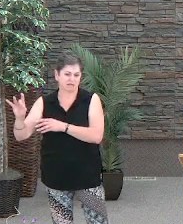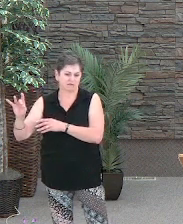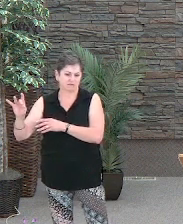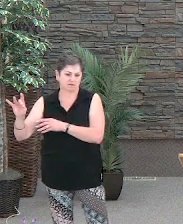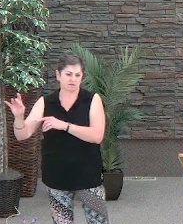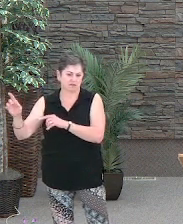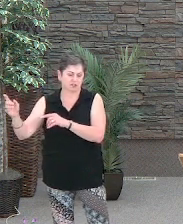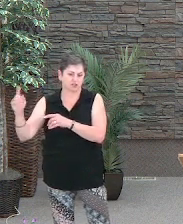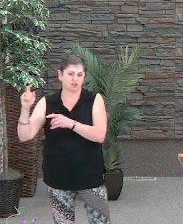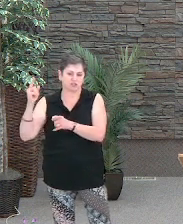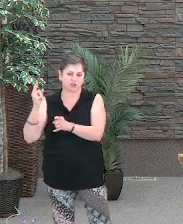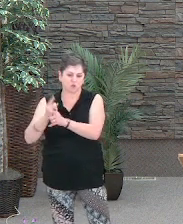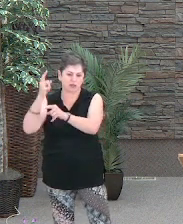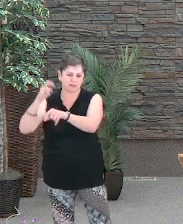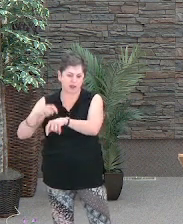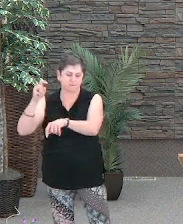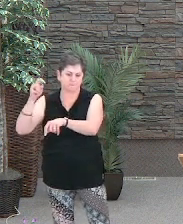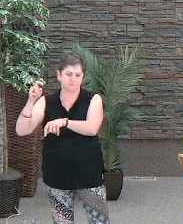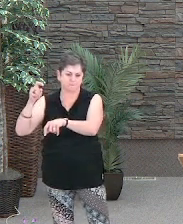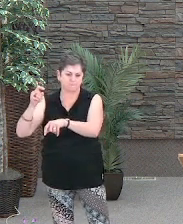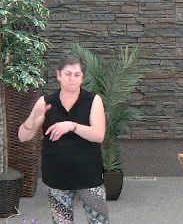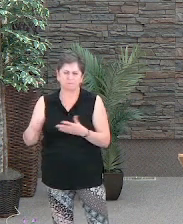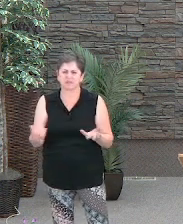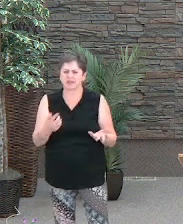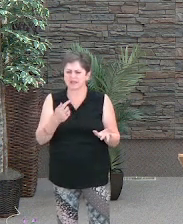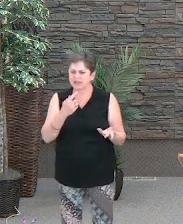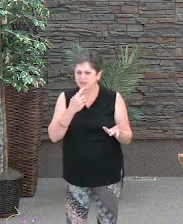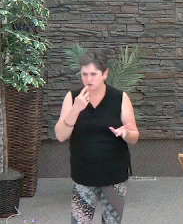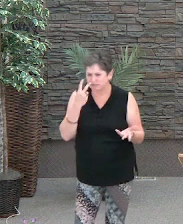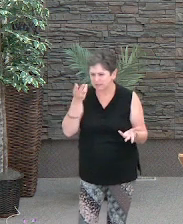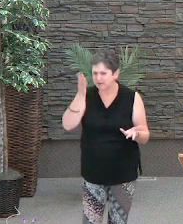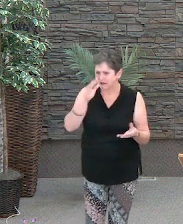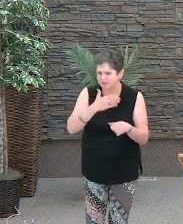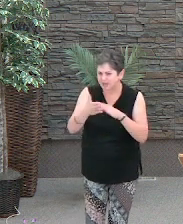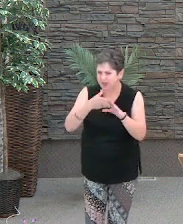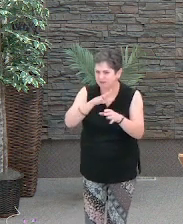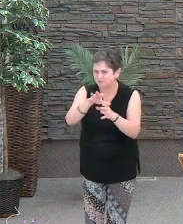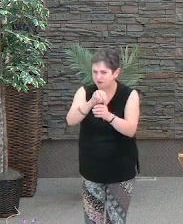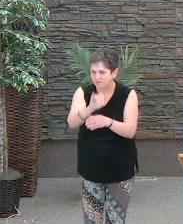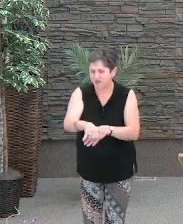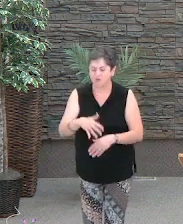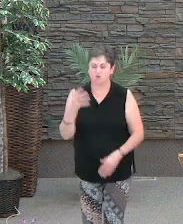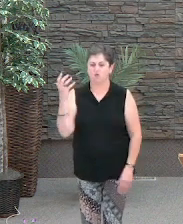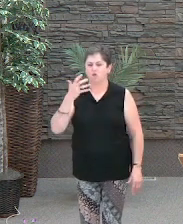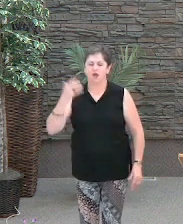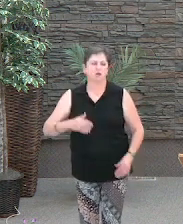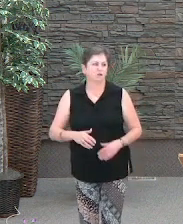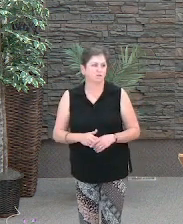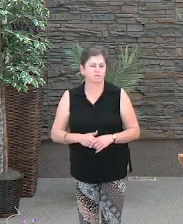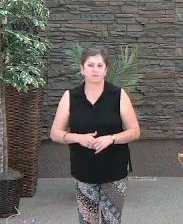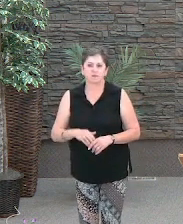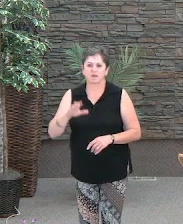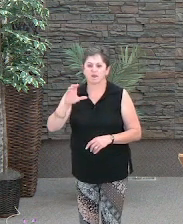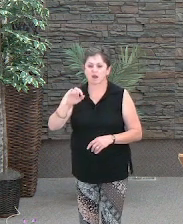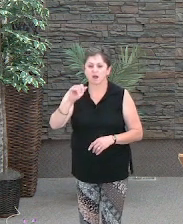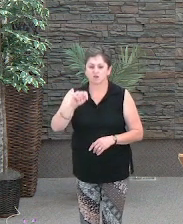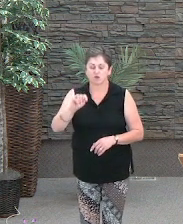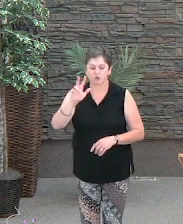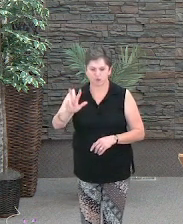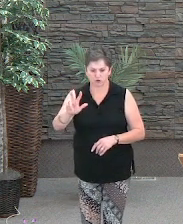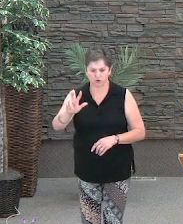1948 at just the right time. Tell me you don't see God's hand in that. Wow. So on October the